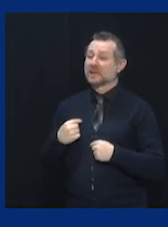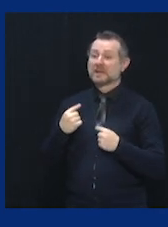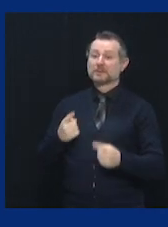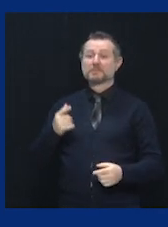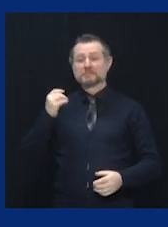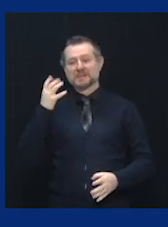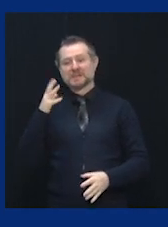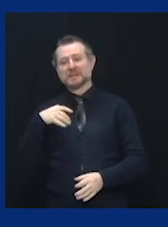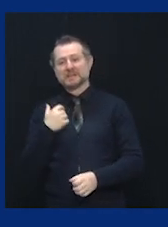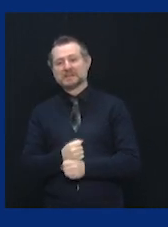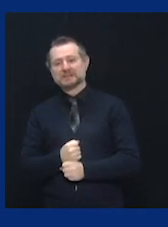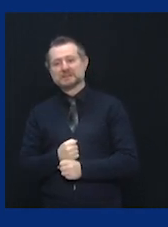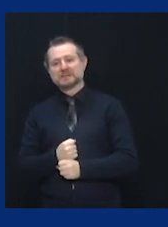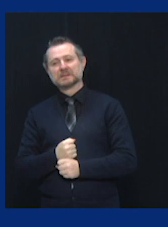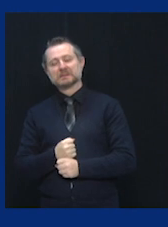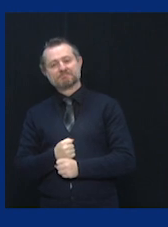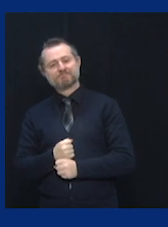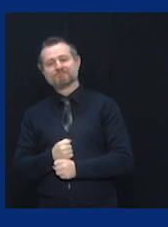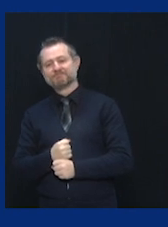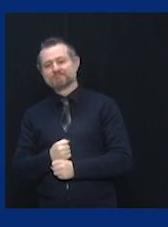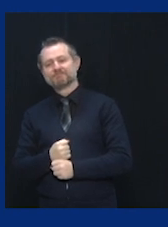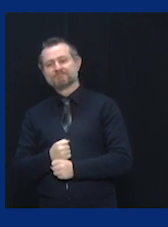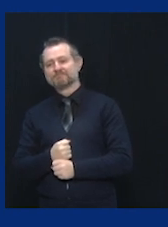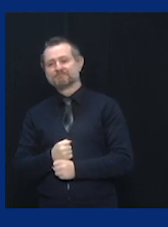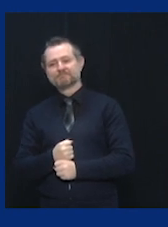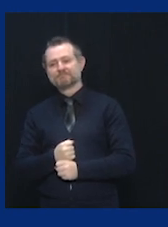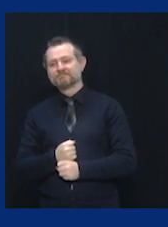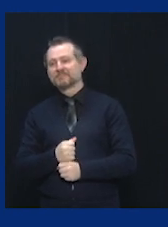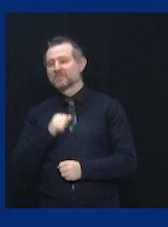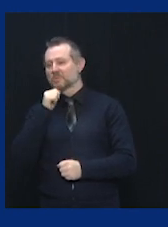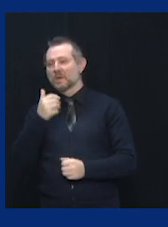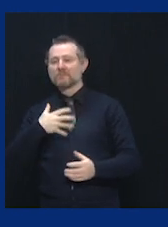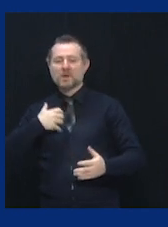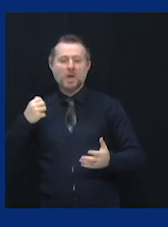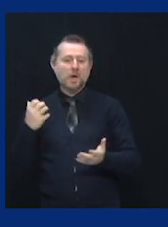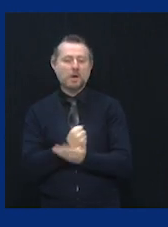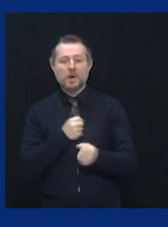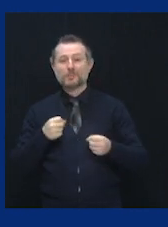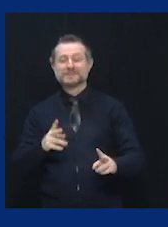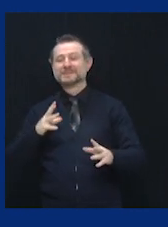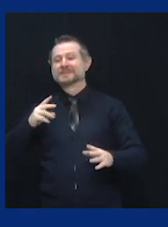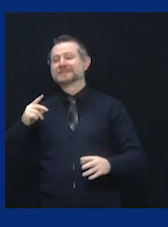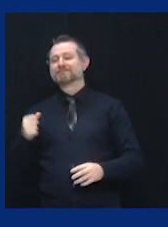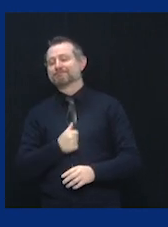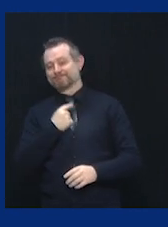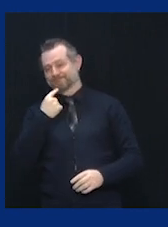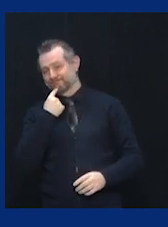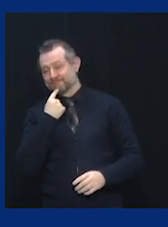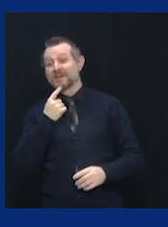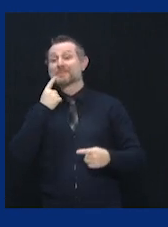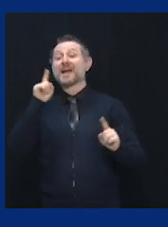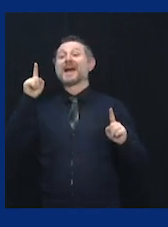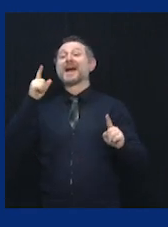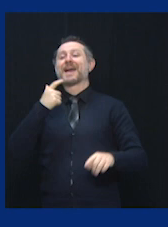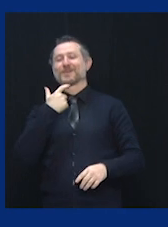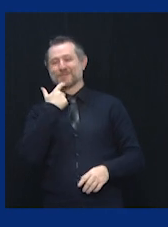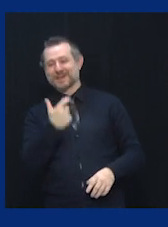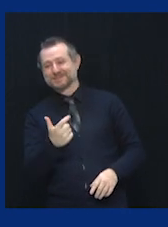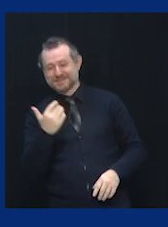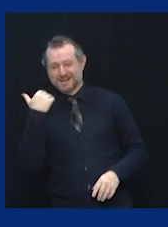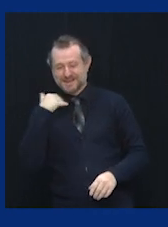we had the opportunity to watch a game like we watched last